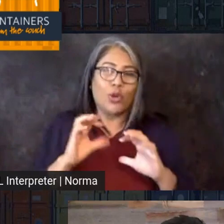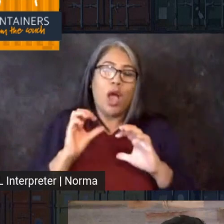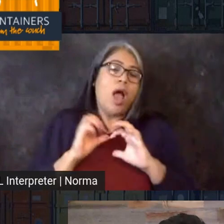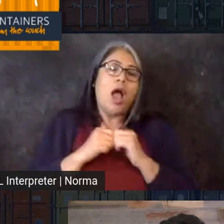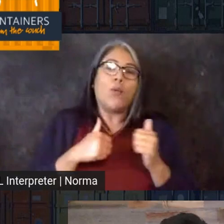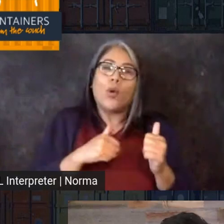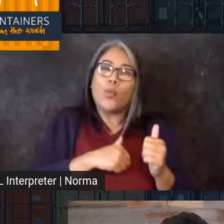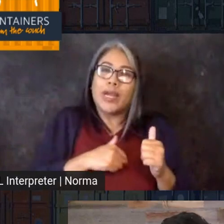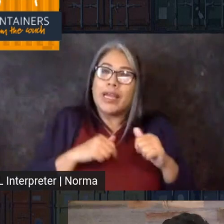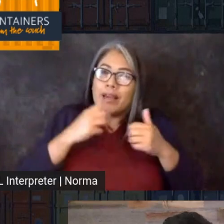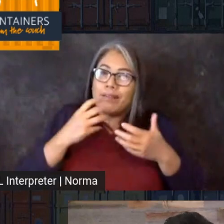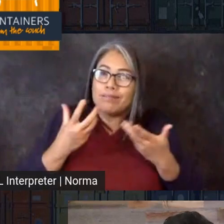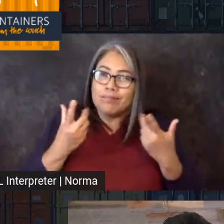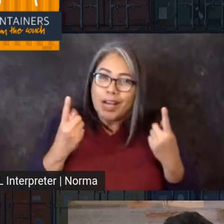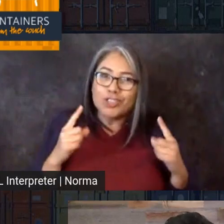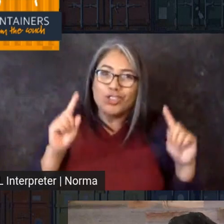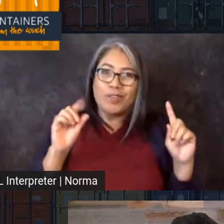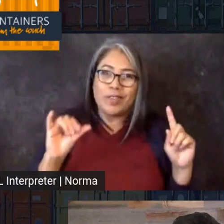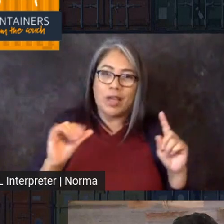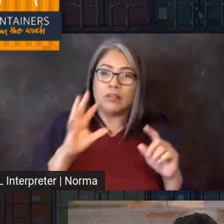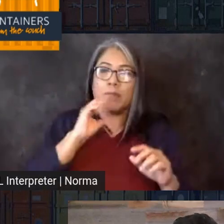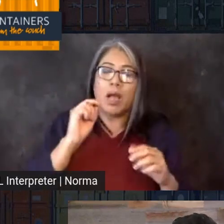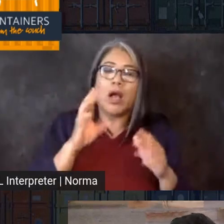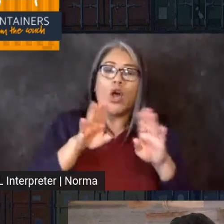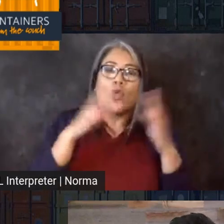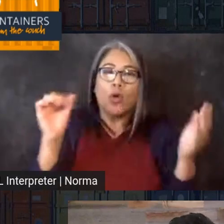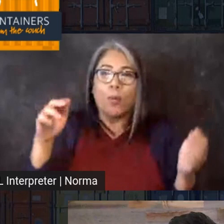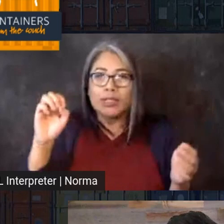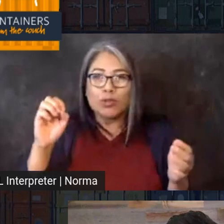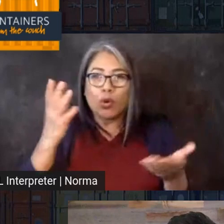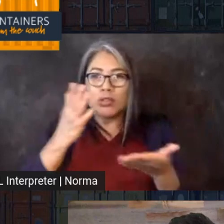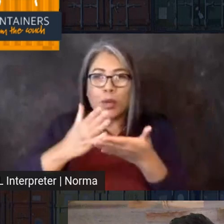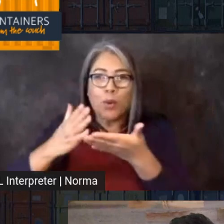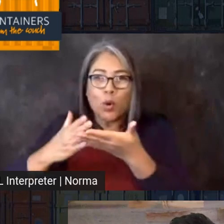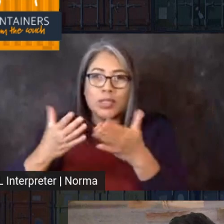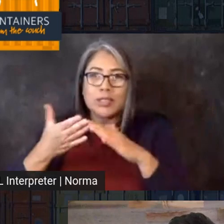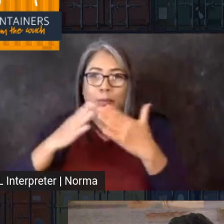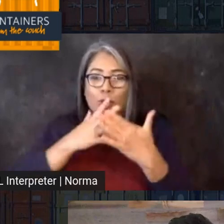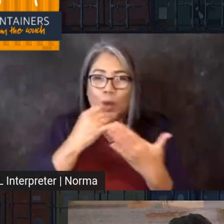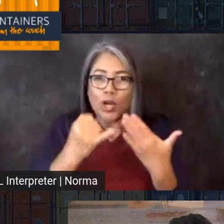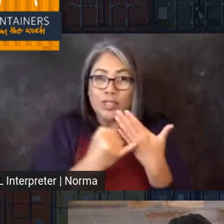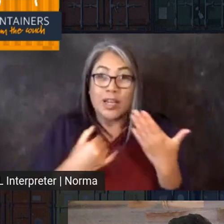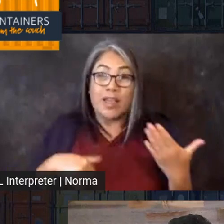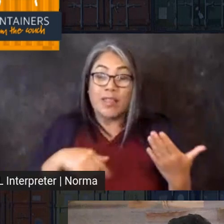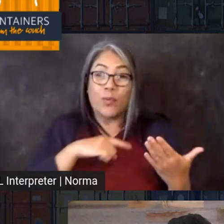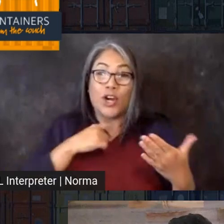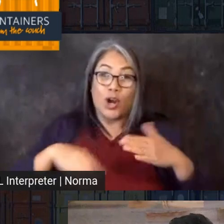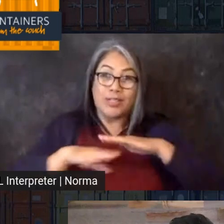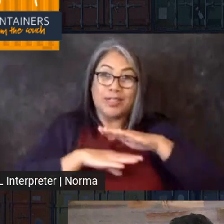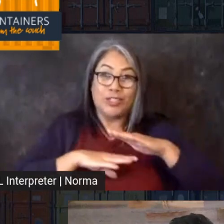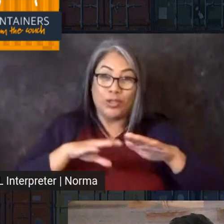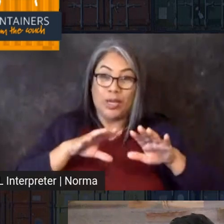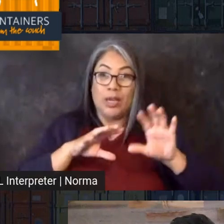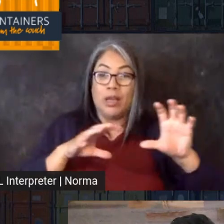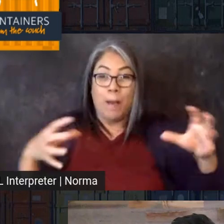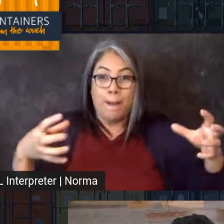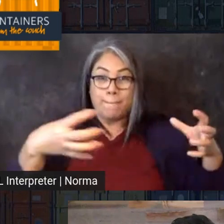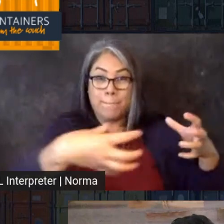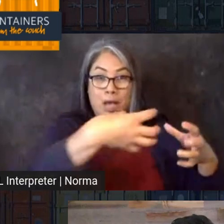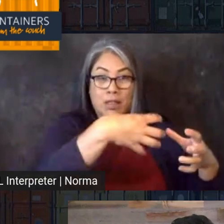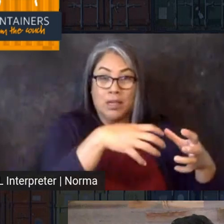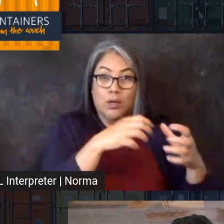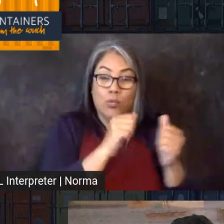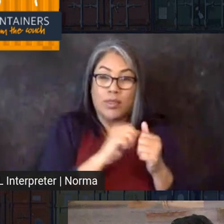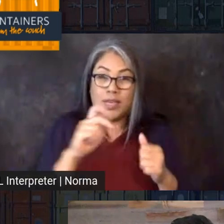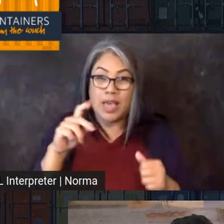essentially bundling with the EKS Anywhere kind of solution? Sure, Sai. So it's underlying basic consistency